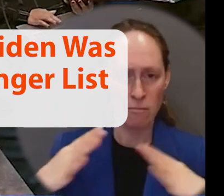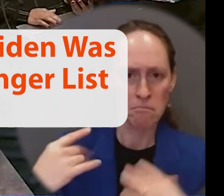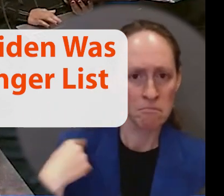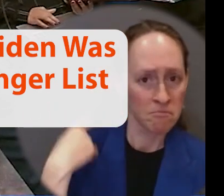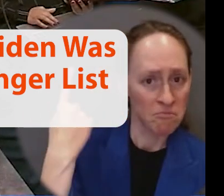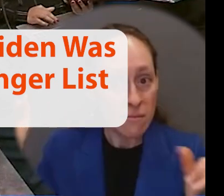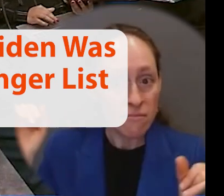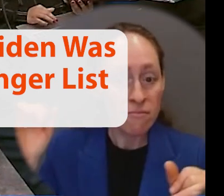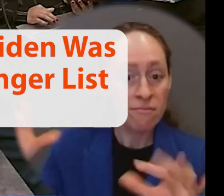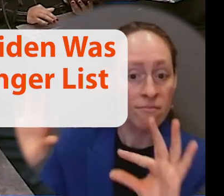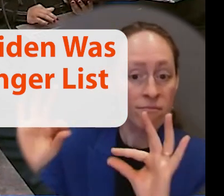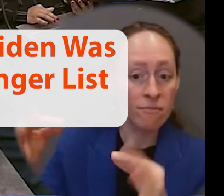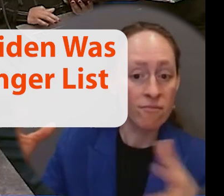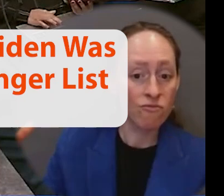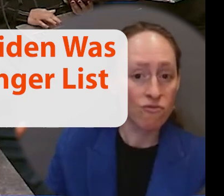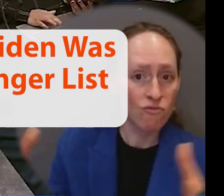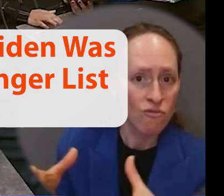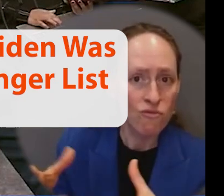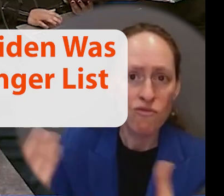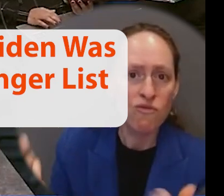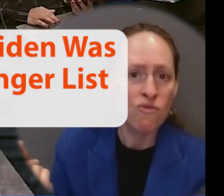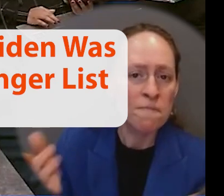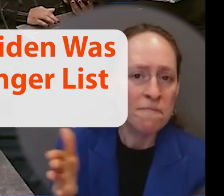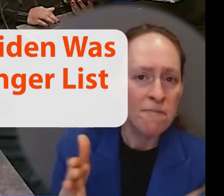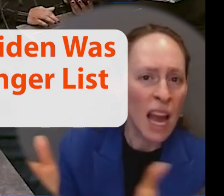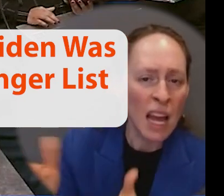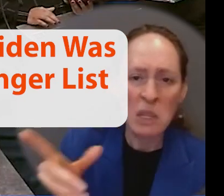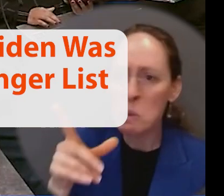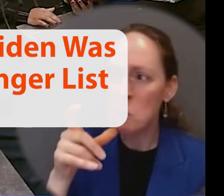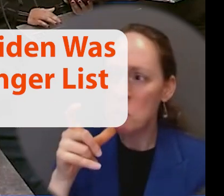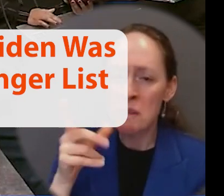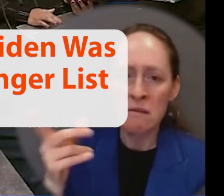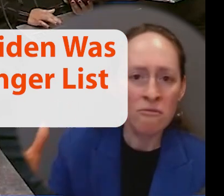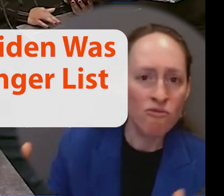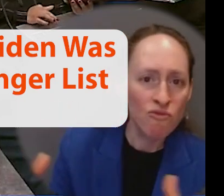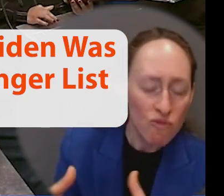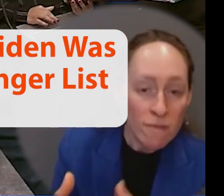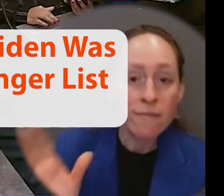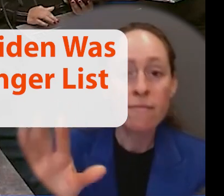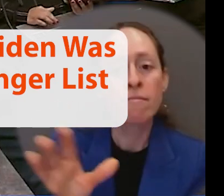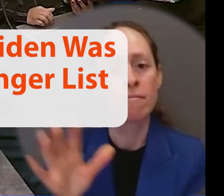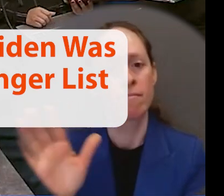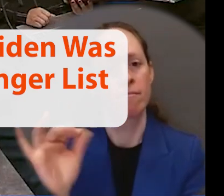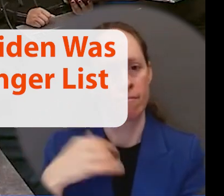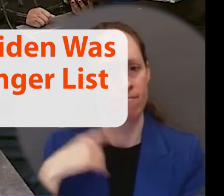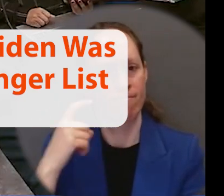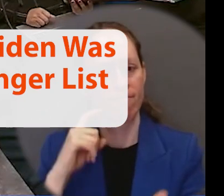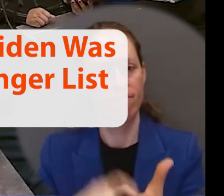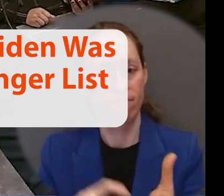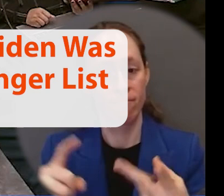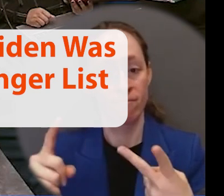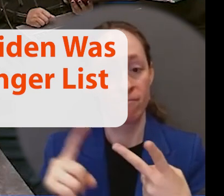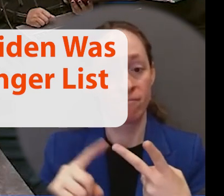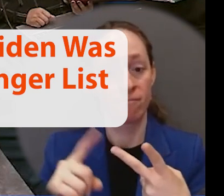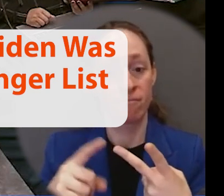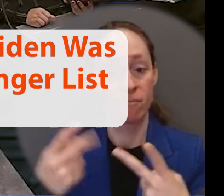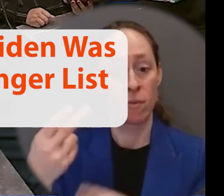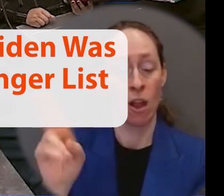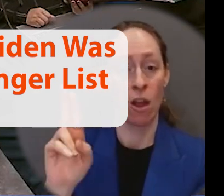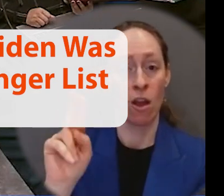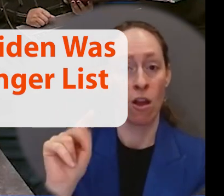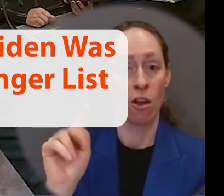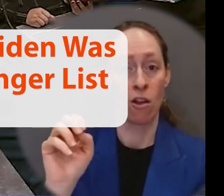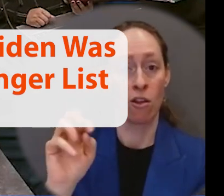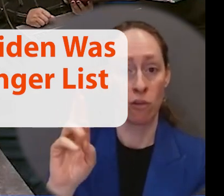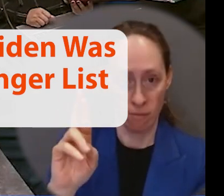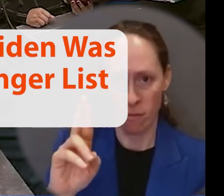and the first lady? I noticed today when the president arrived on Marine One that Hunter Biden and his son Beau were also on the helicopter with